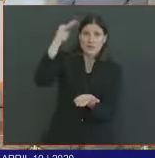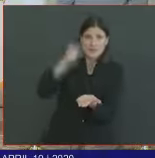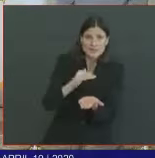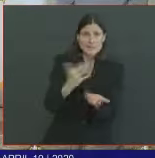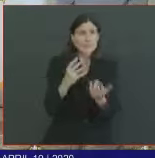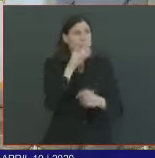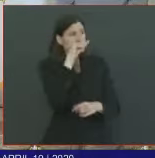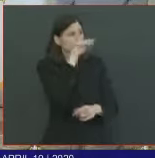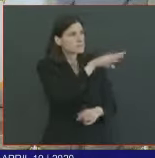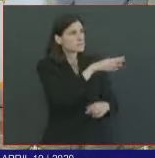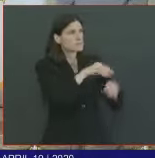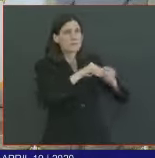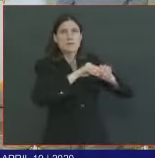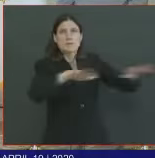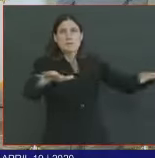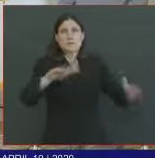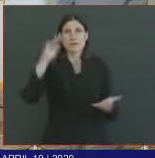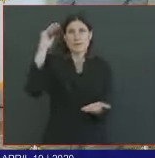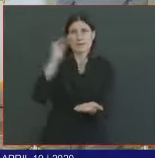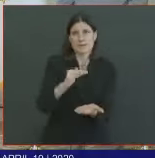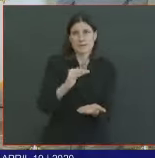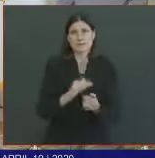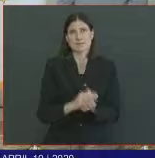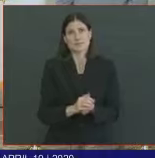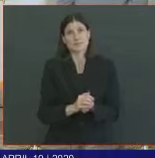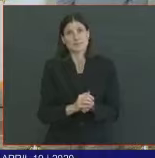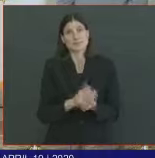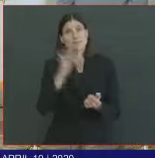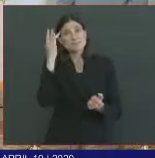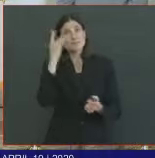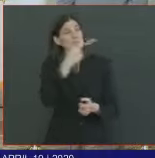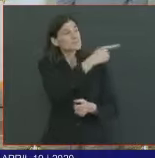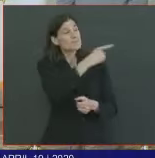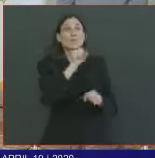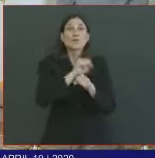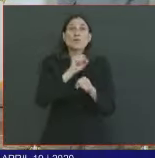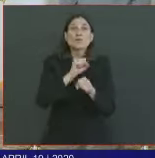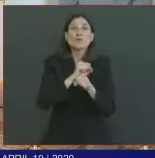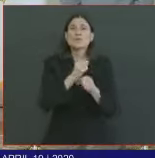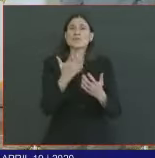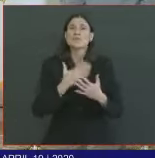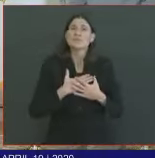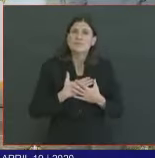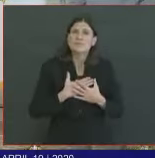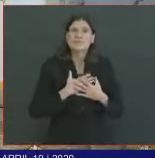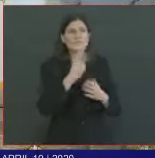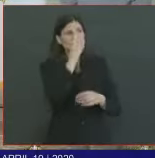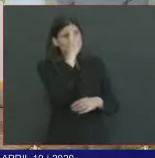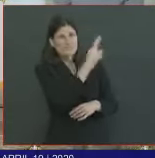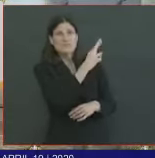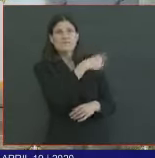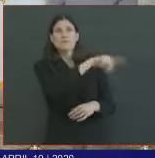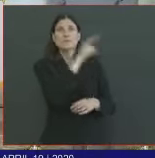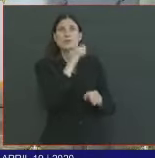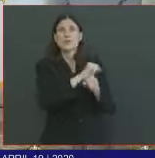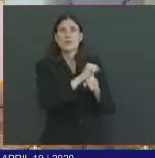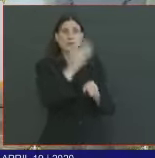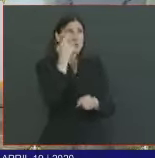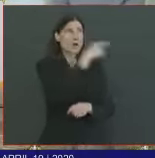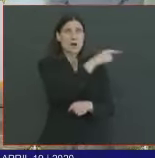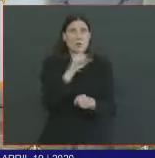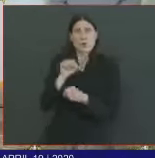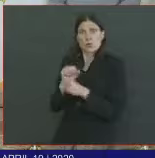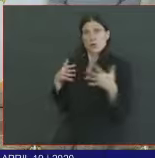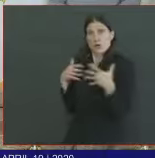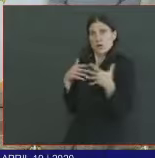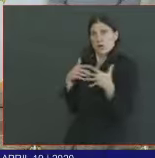your food or your coffee in the drive-thru, you know, they're at work, they're probably anxious, they're probably scared to be at work, so let's do the